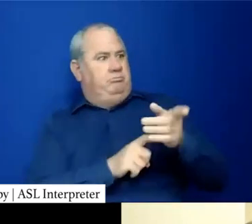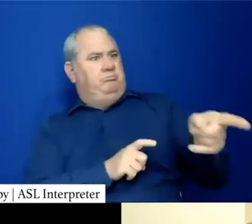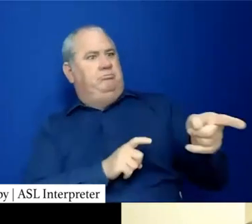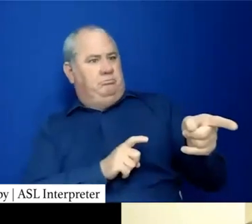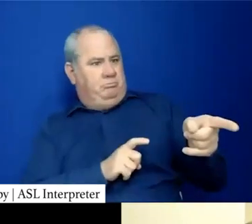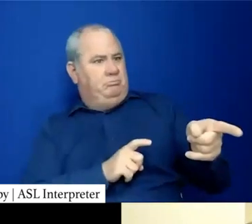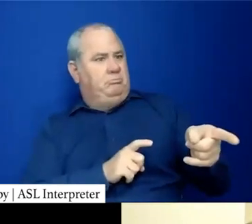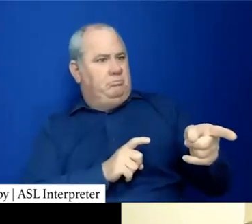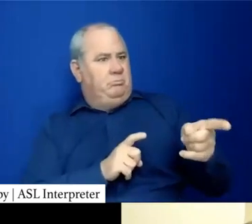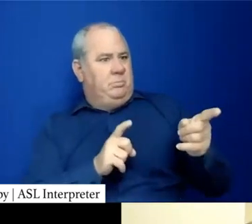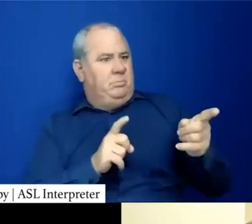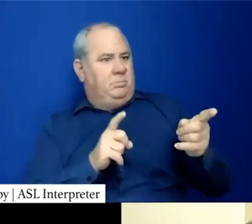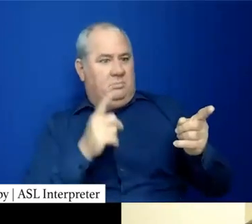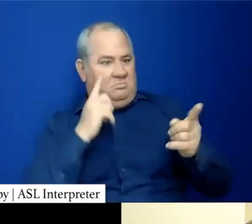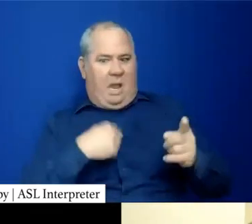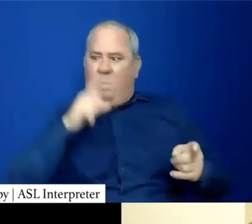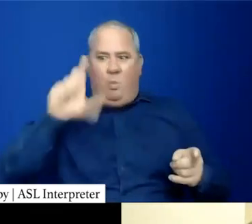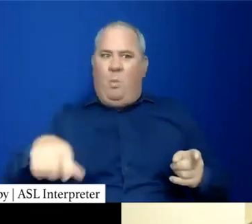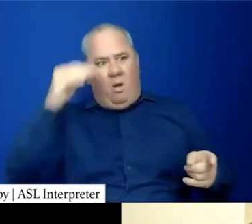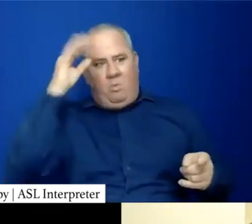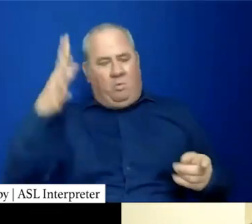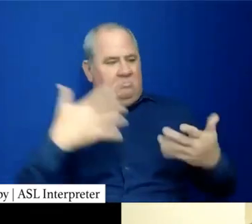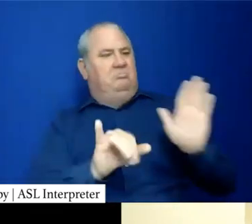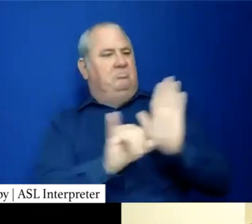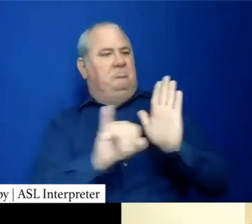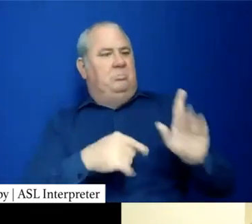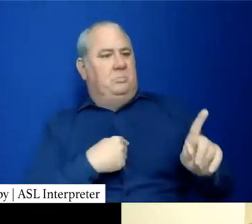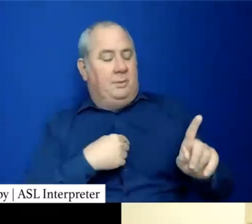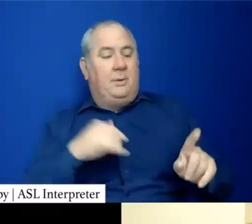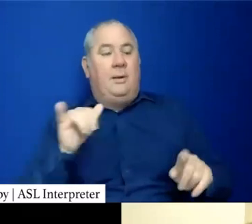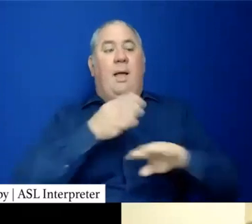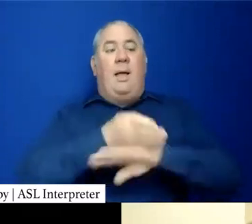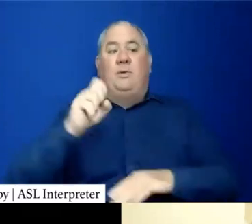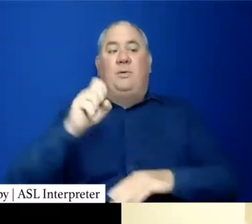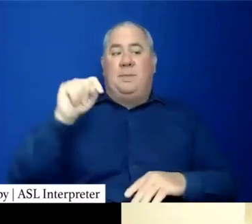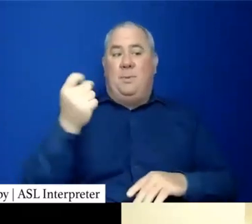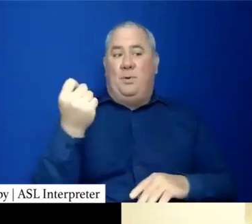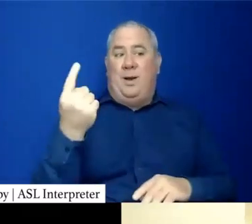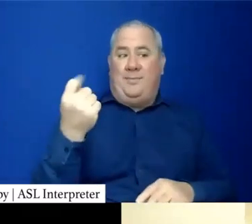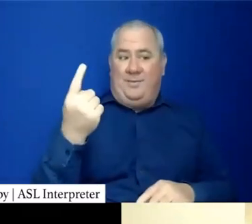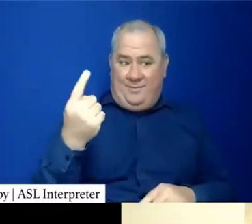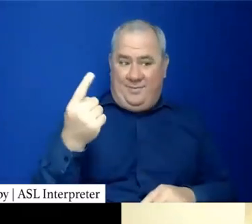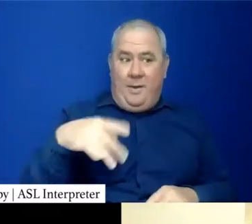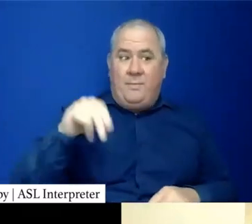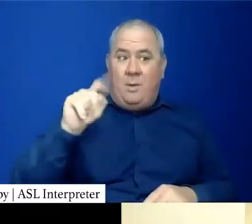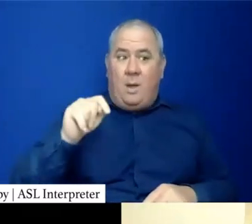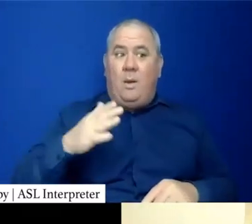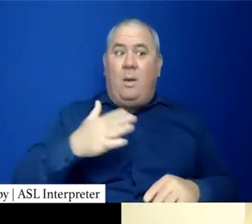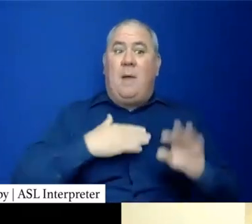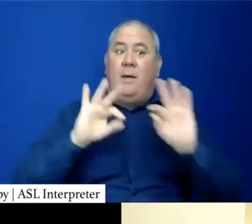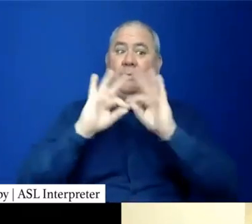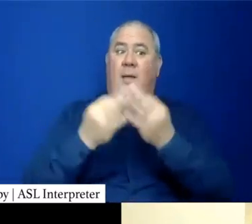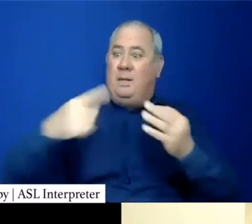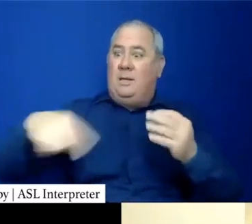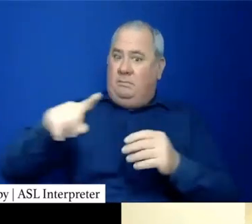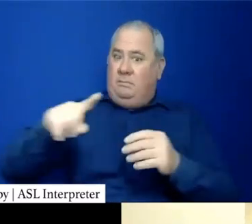to. Like, after 9/11, the way I found out about it was my family getting death threats because we're Arab